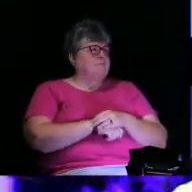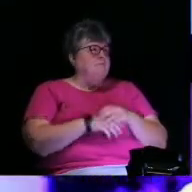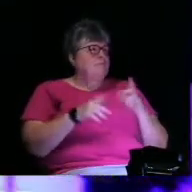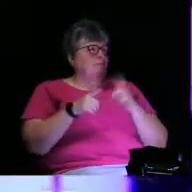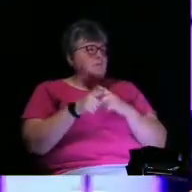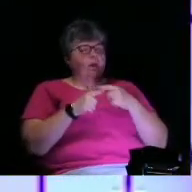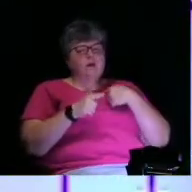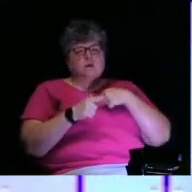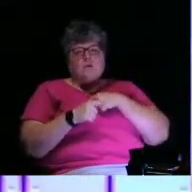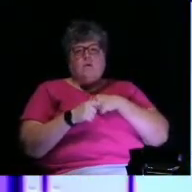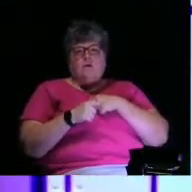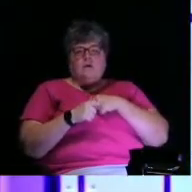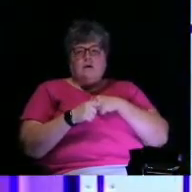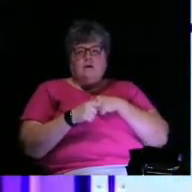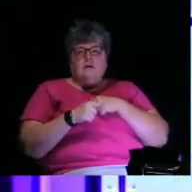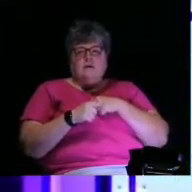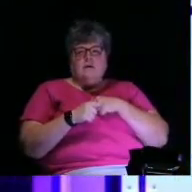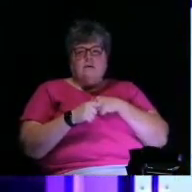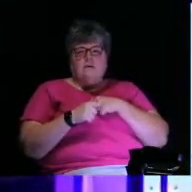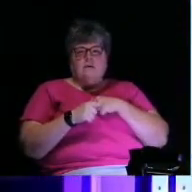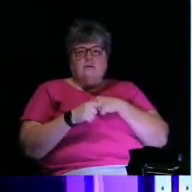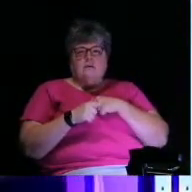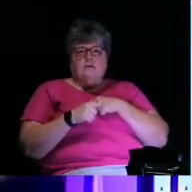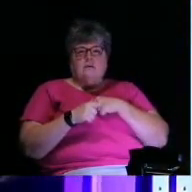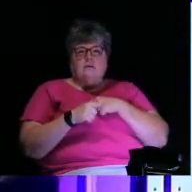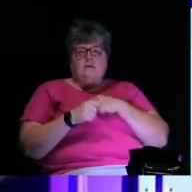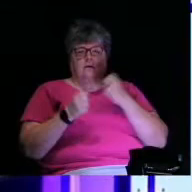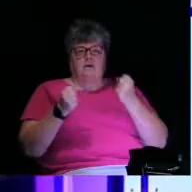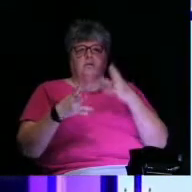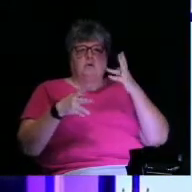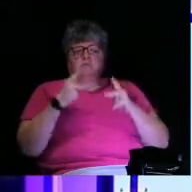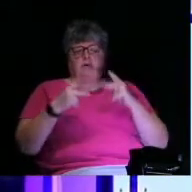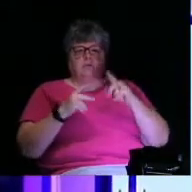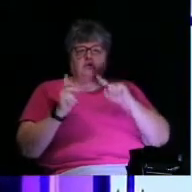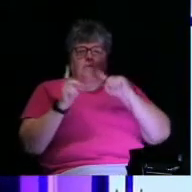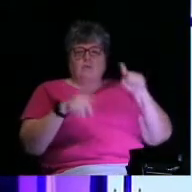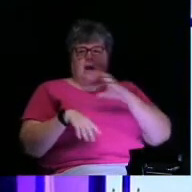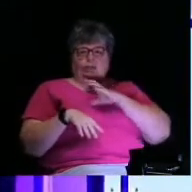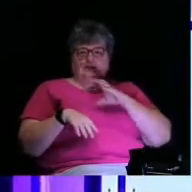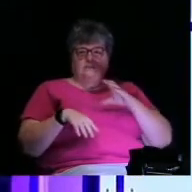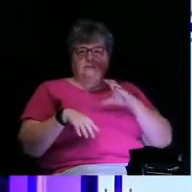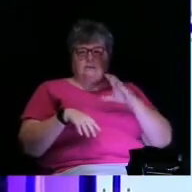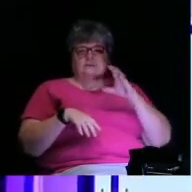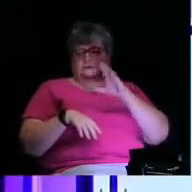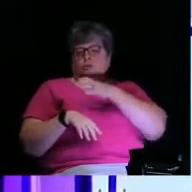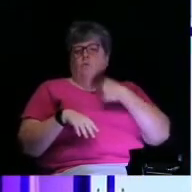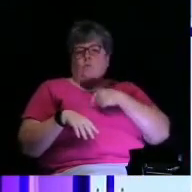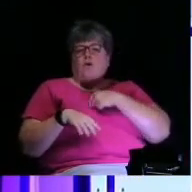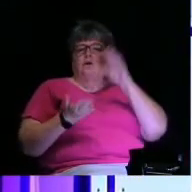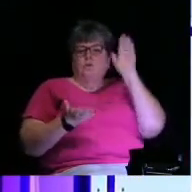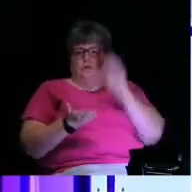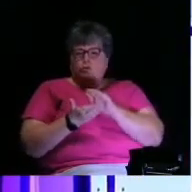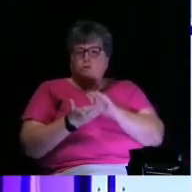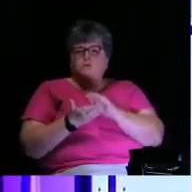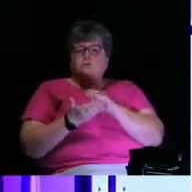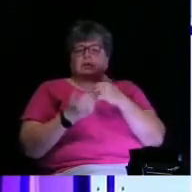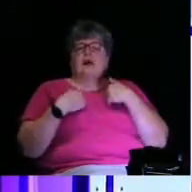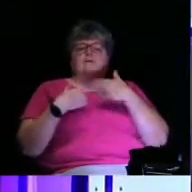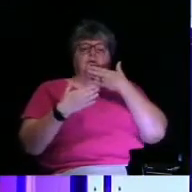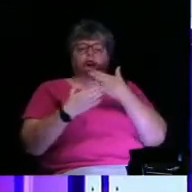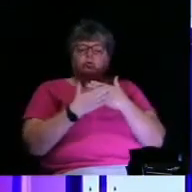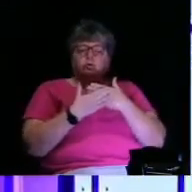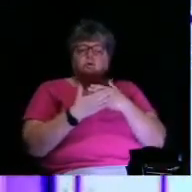And then we're going to decrease the recidivism rate, the amount of people who are going back into prison, all right? We're going to decrease that by having a ministry that helps serve them really, really well,